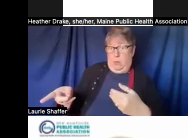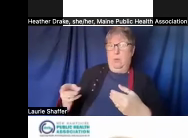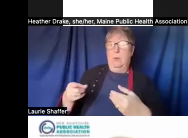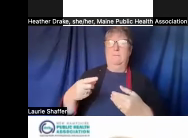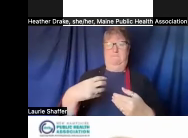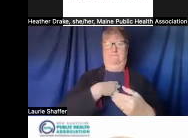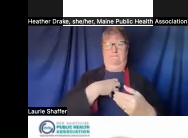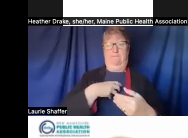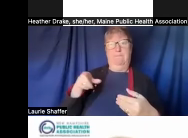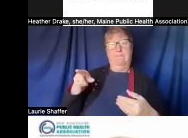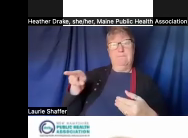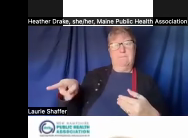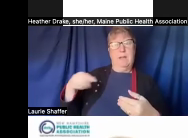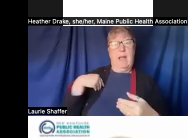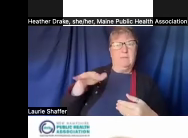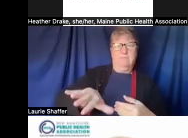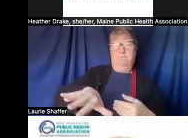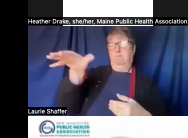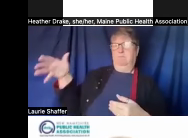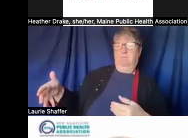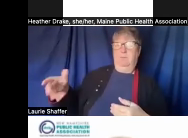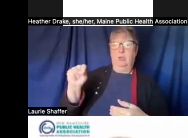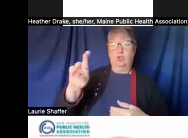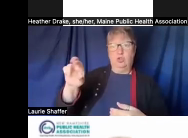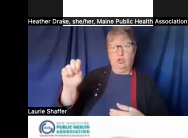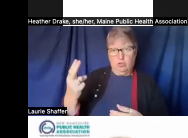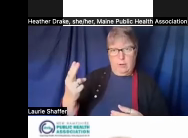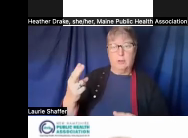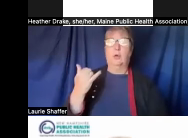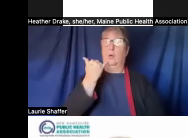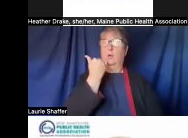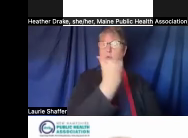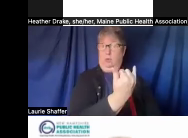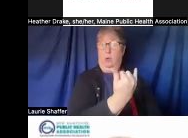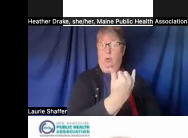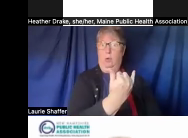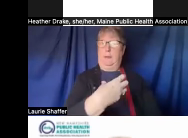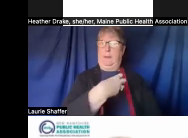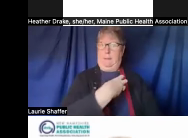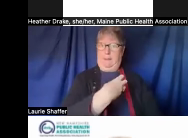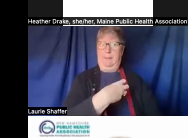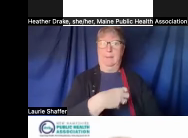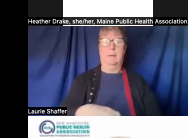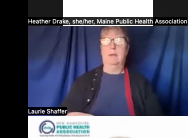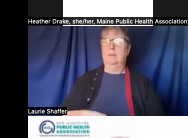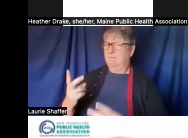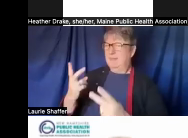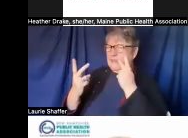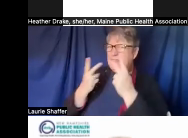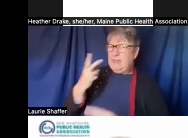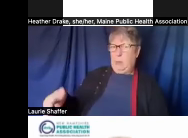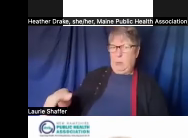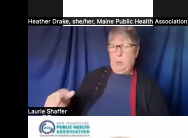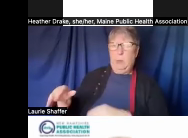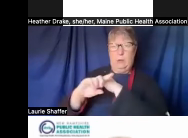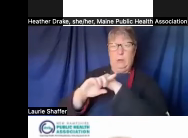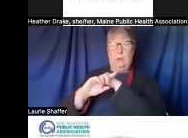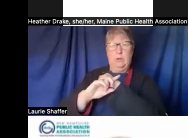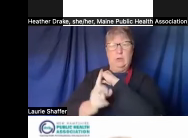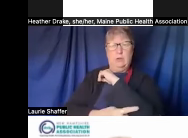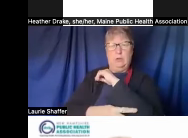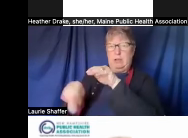was accumulating a significant amount of trash. Additionally, they report that from what they can see, this trash also extends to the indoor environment,